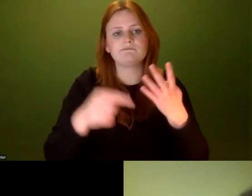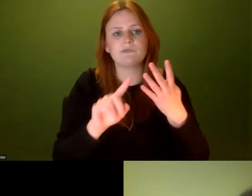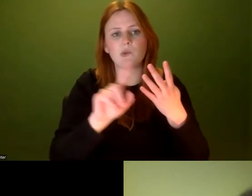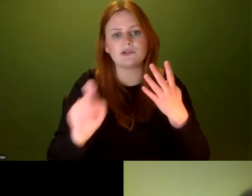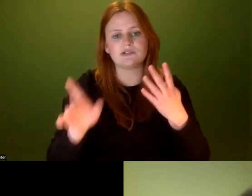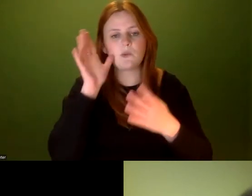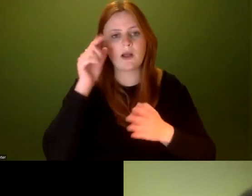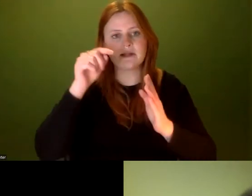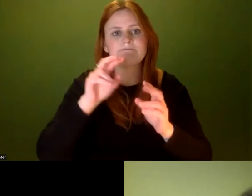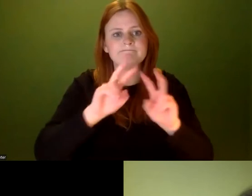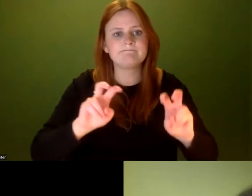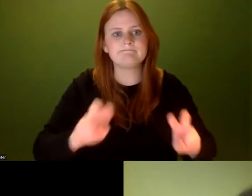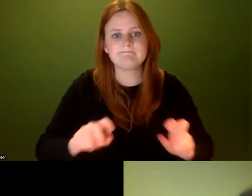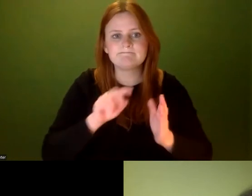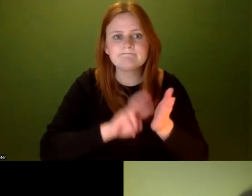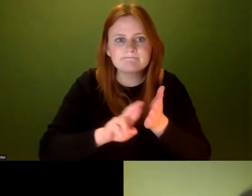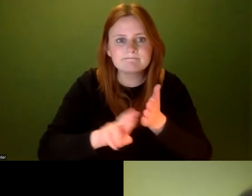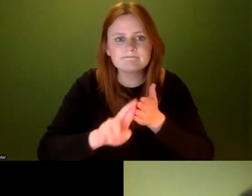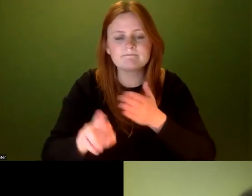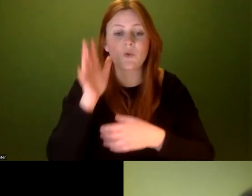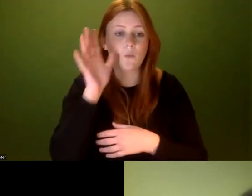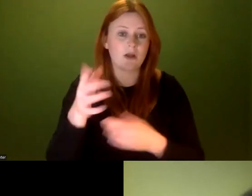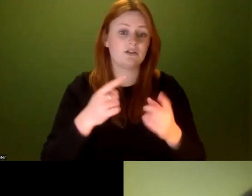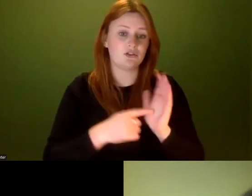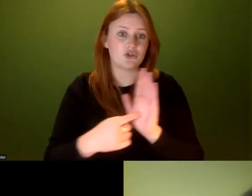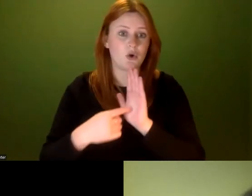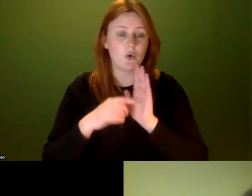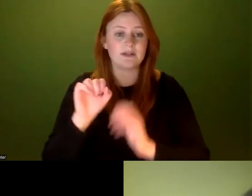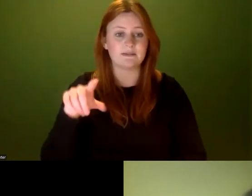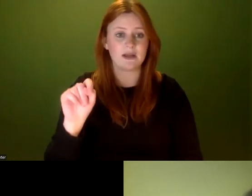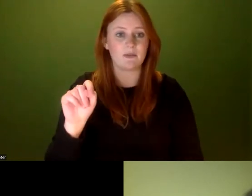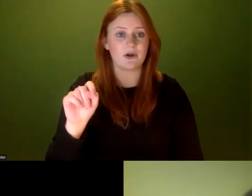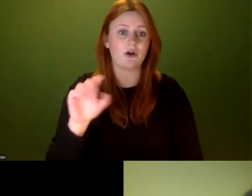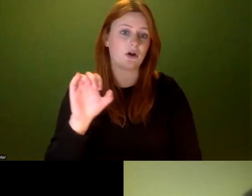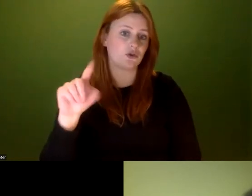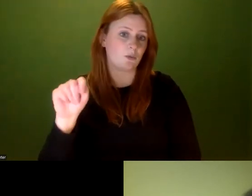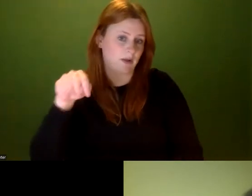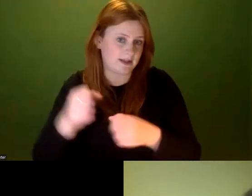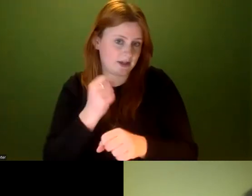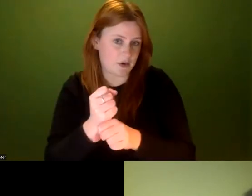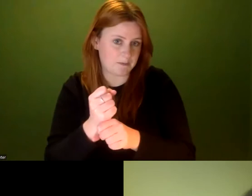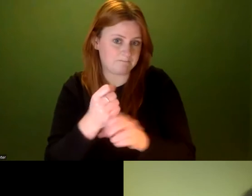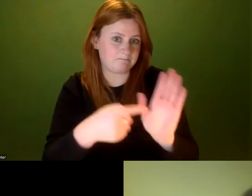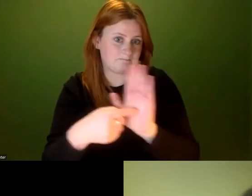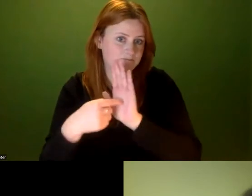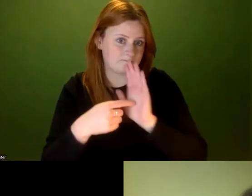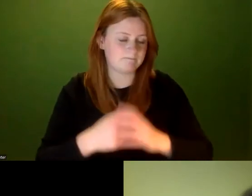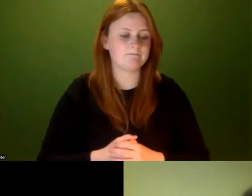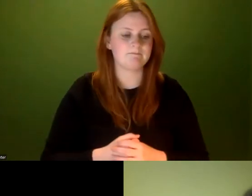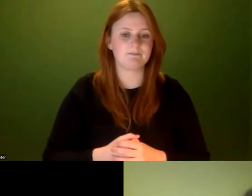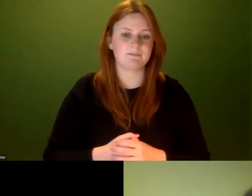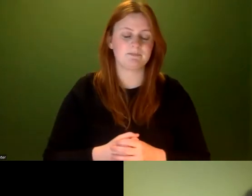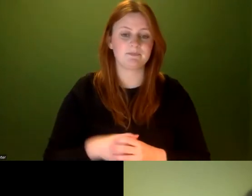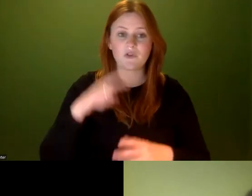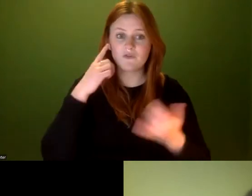work will premiere at the C2 Center for Craft in September, October this year. In the meanwhile, you